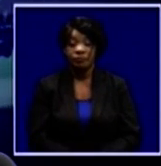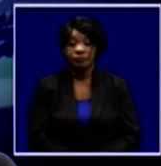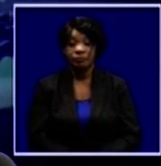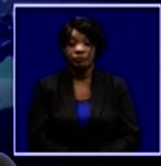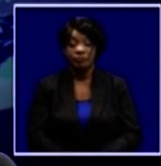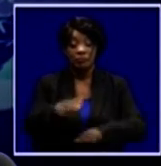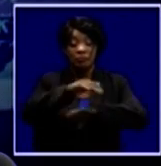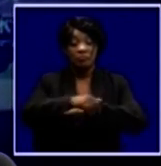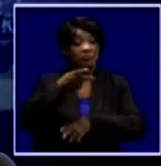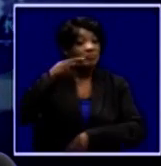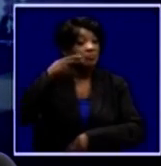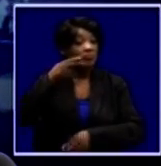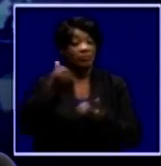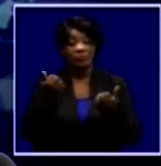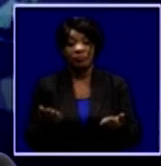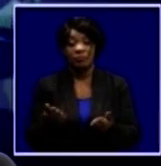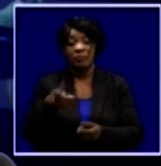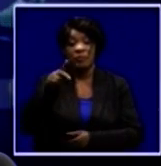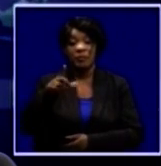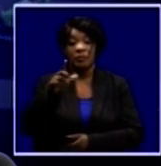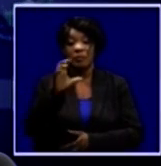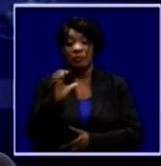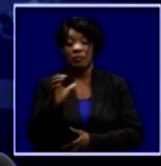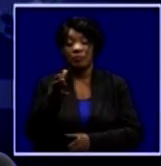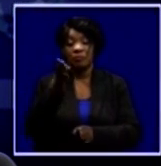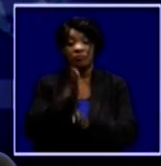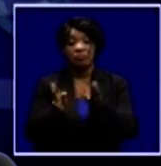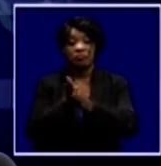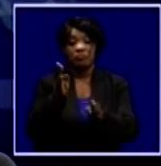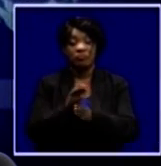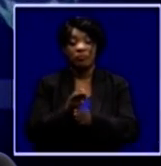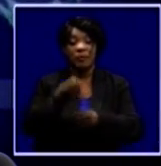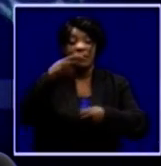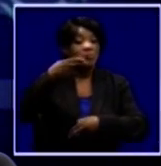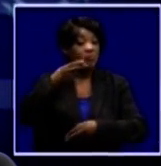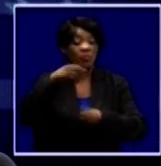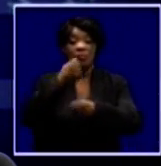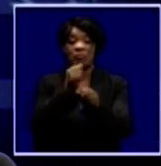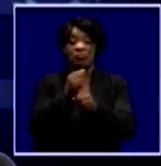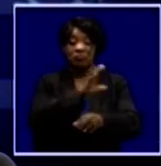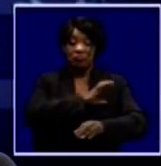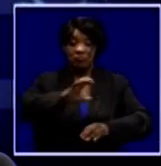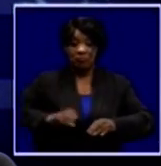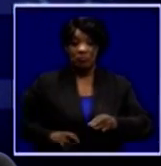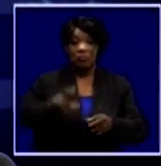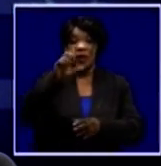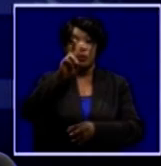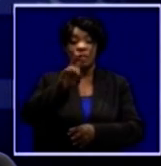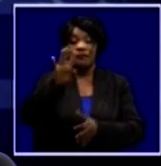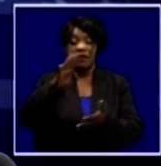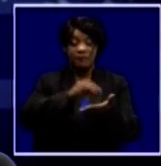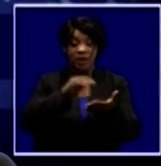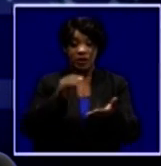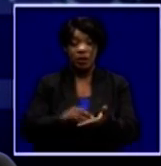Now, the British Tobacco BAT Zambia PLC has constructed a cigarette manufacturing factory at a cost of 25